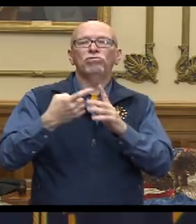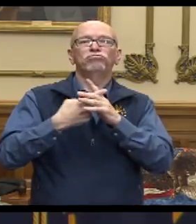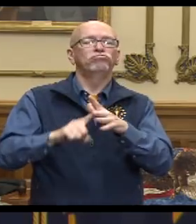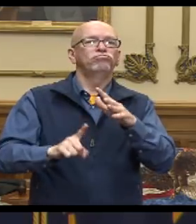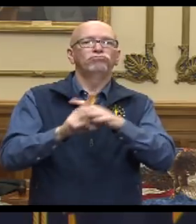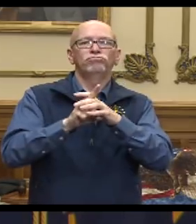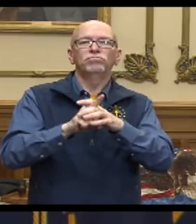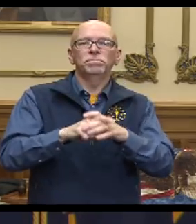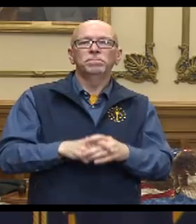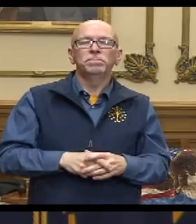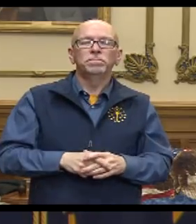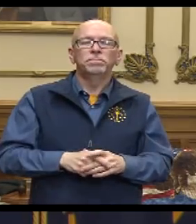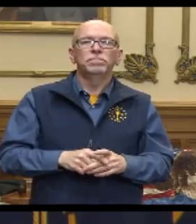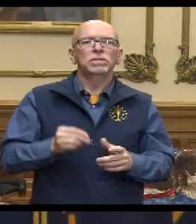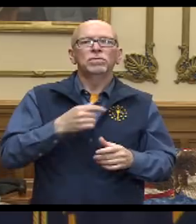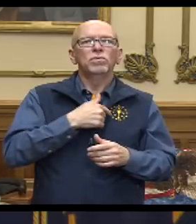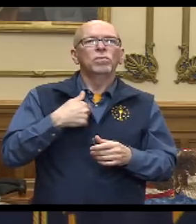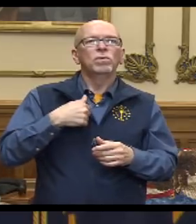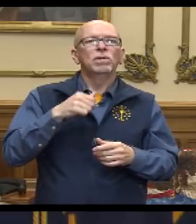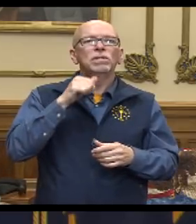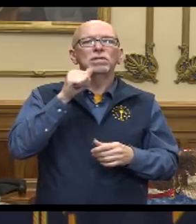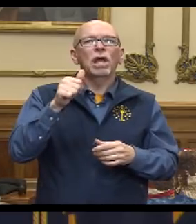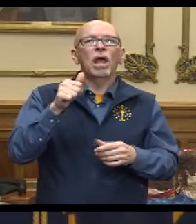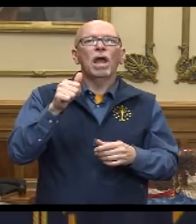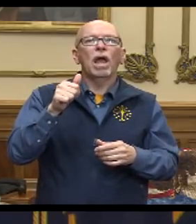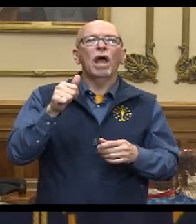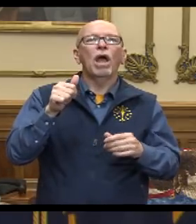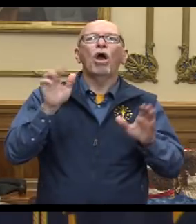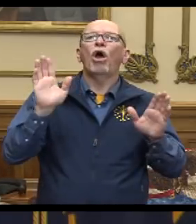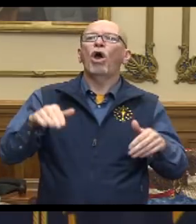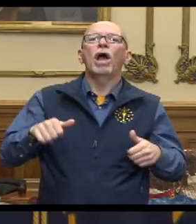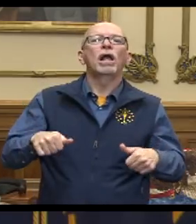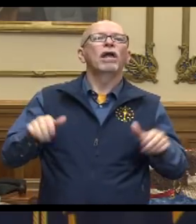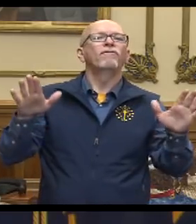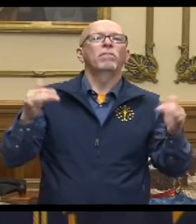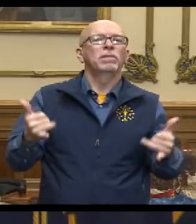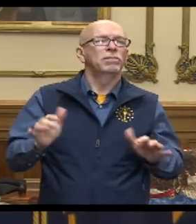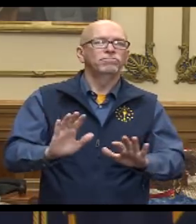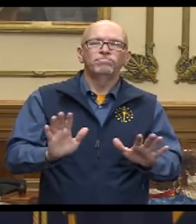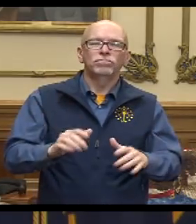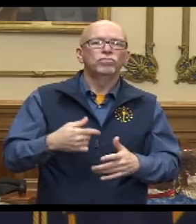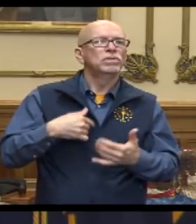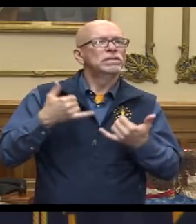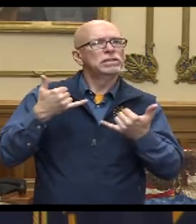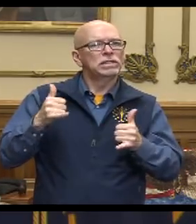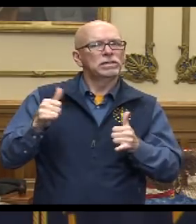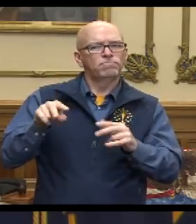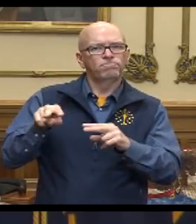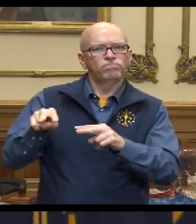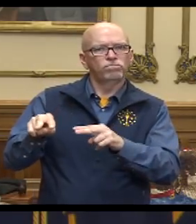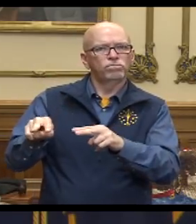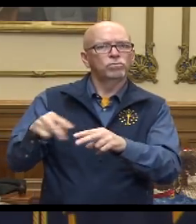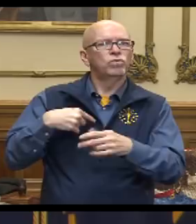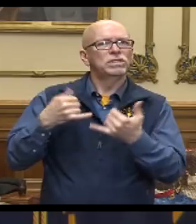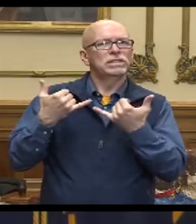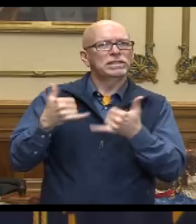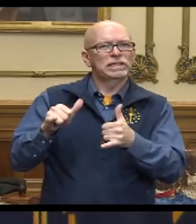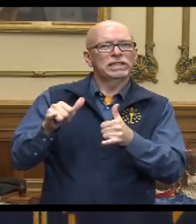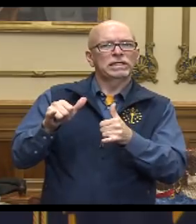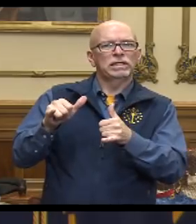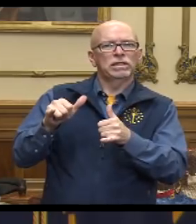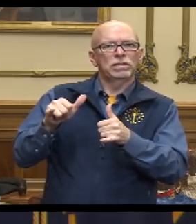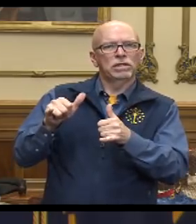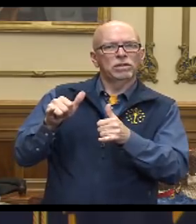began. And we're not going to let off the gas now. We will continue to